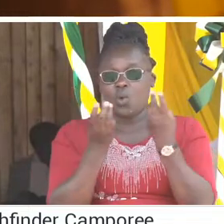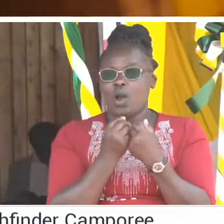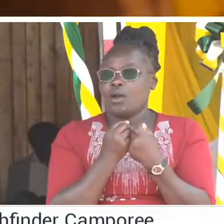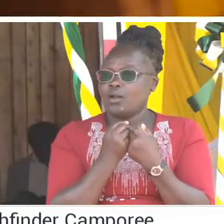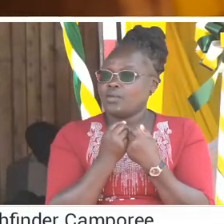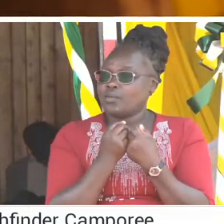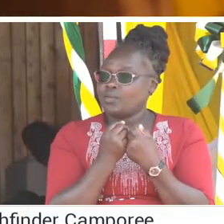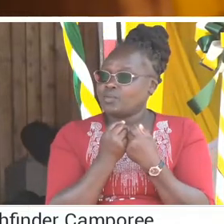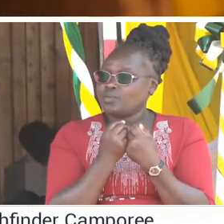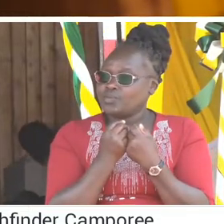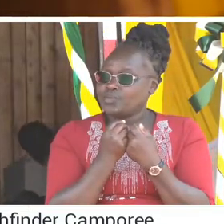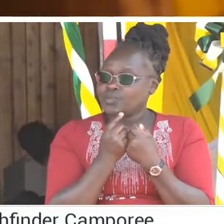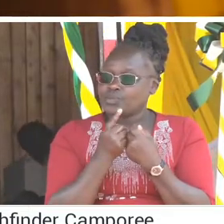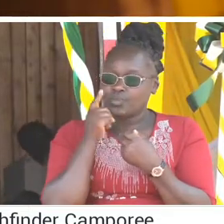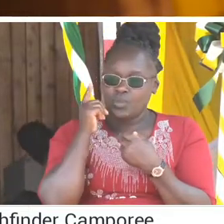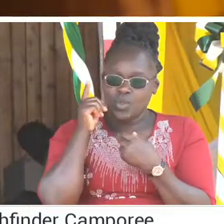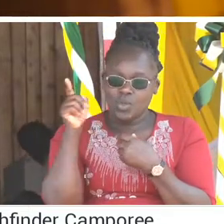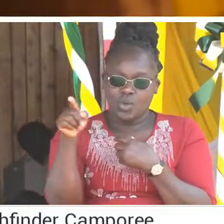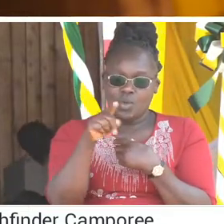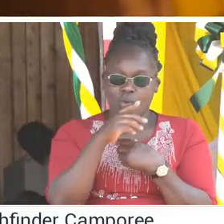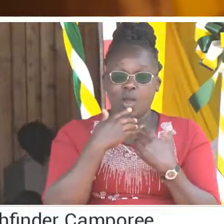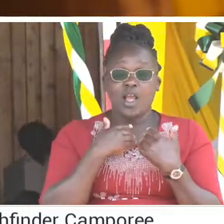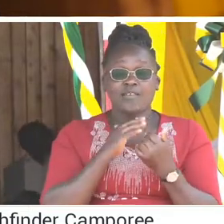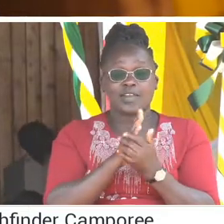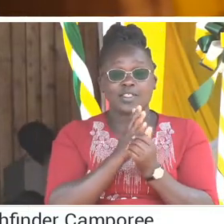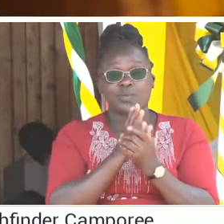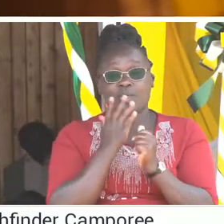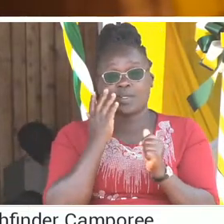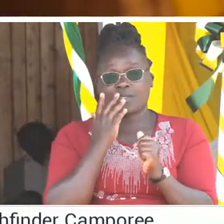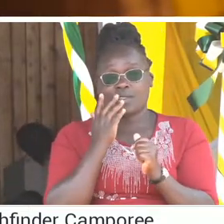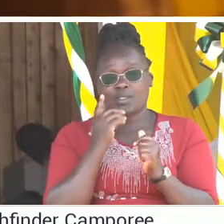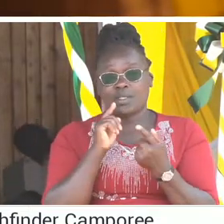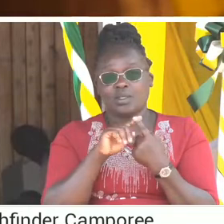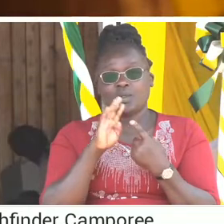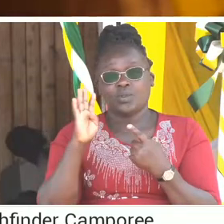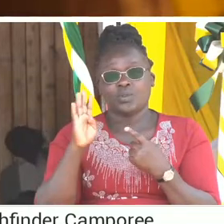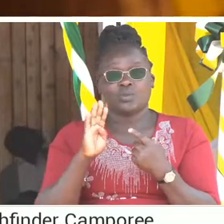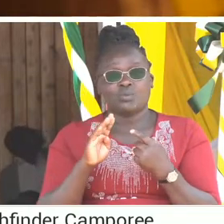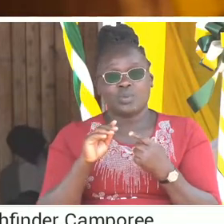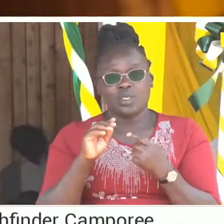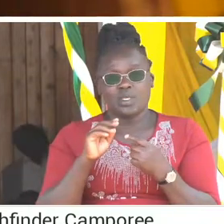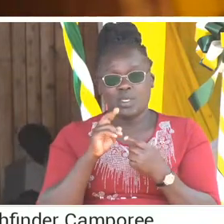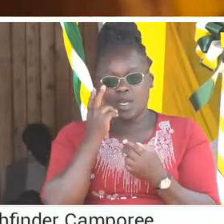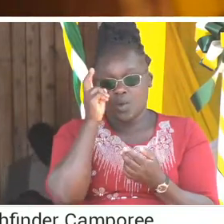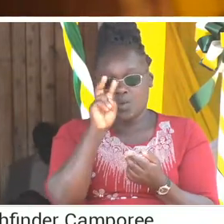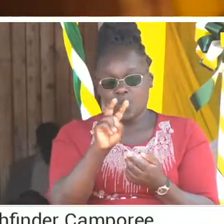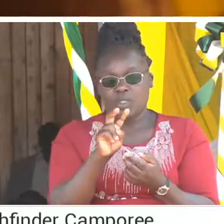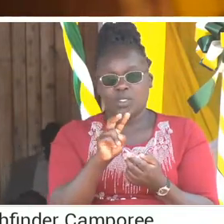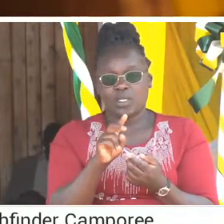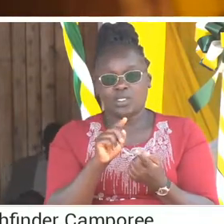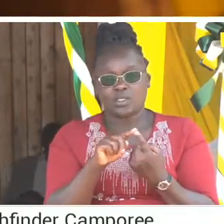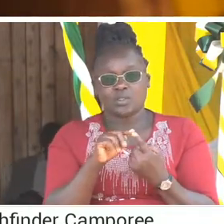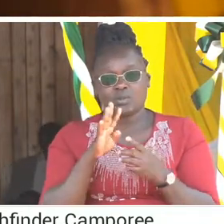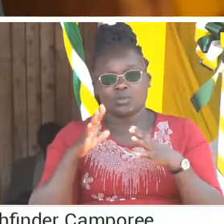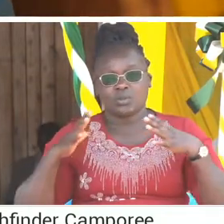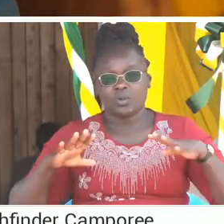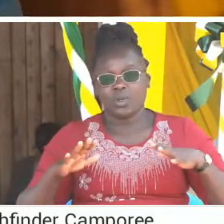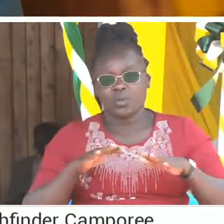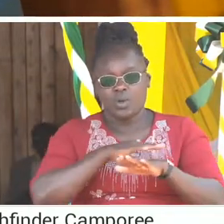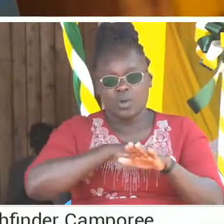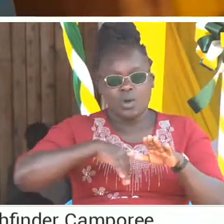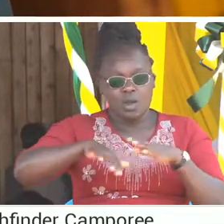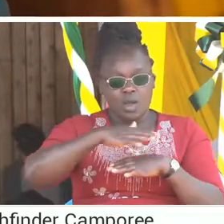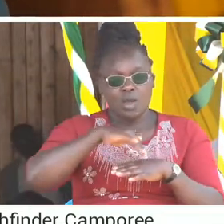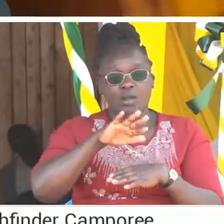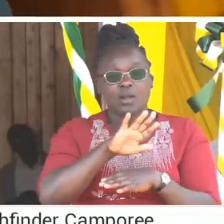enthusiasm you have experienced here be a witness to those around you. Ladies and gentlemen, we want to thank